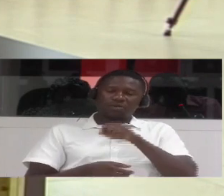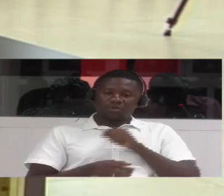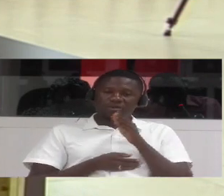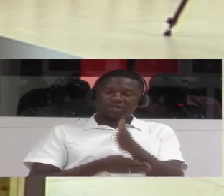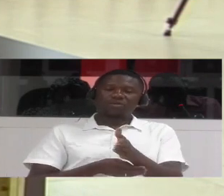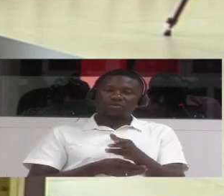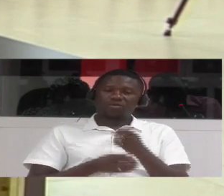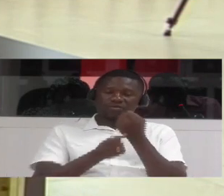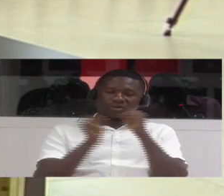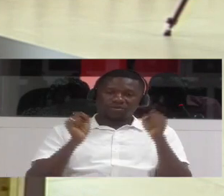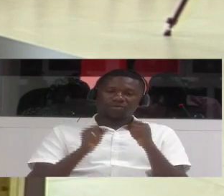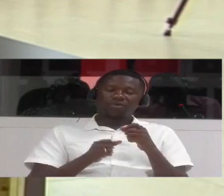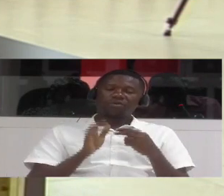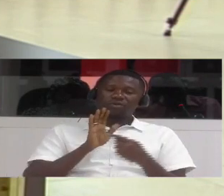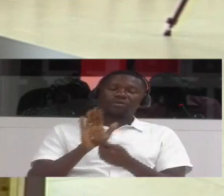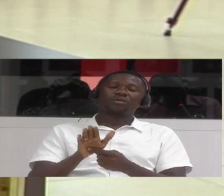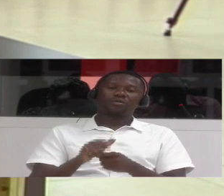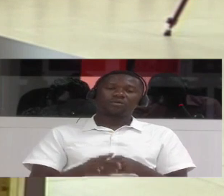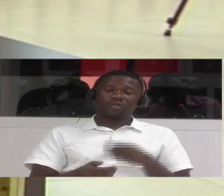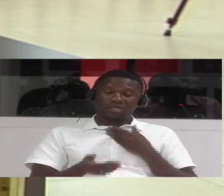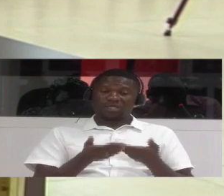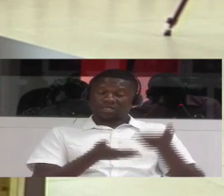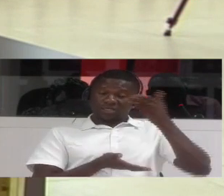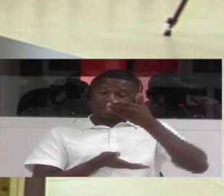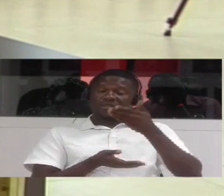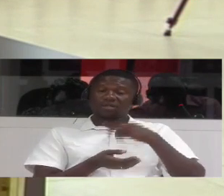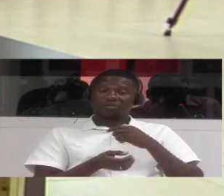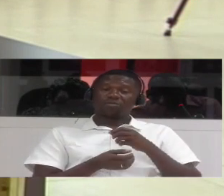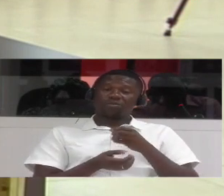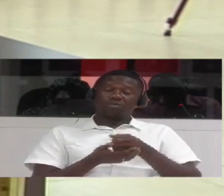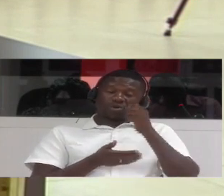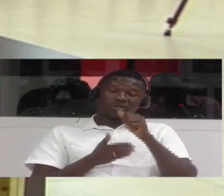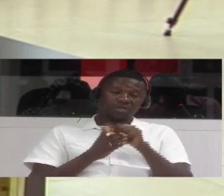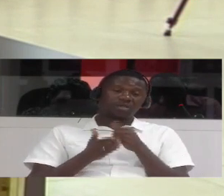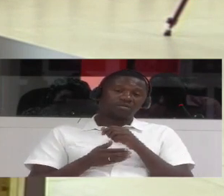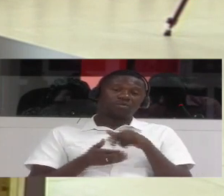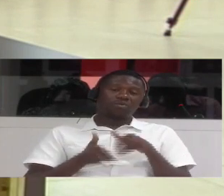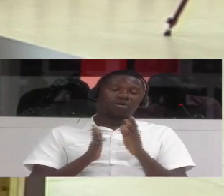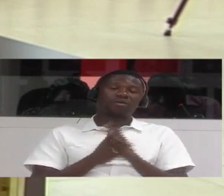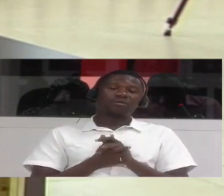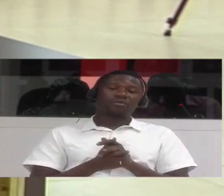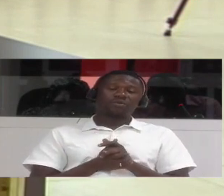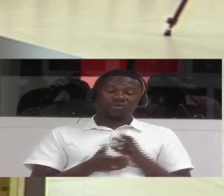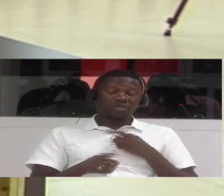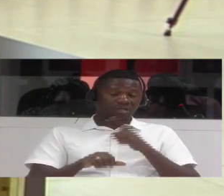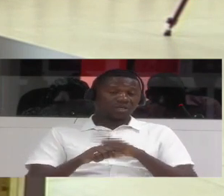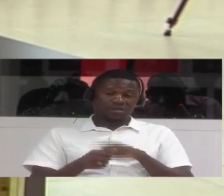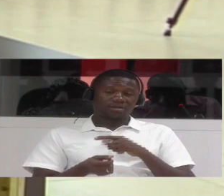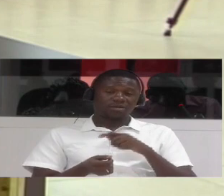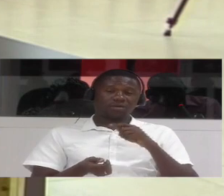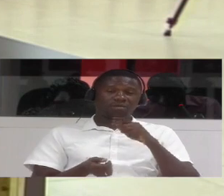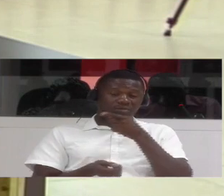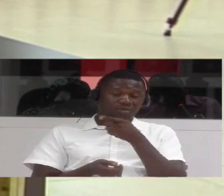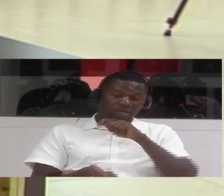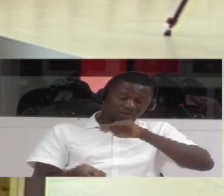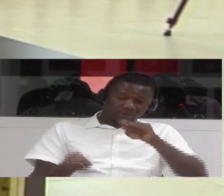increase the bond in that manner. But during that particular amendment was also when